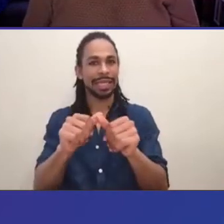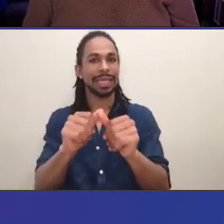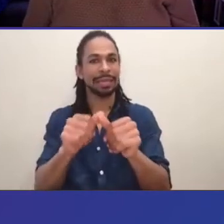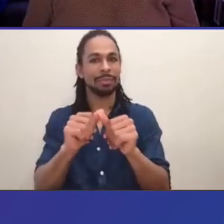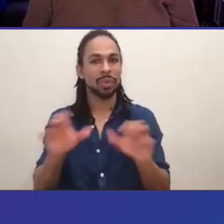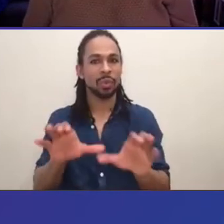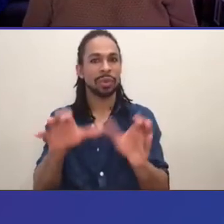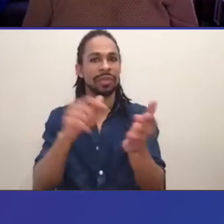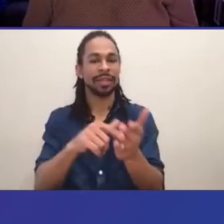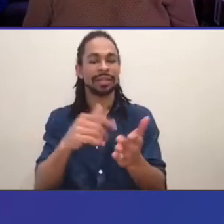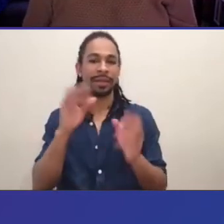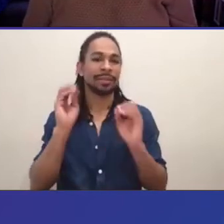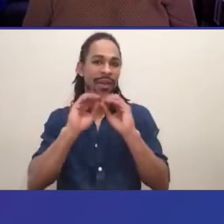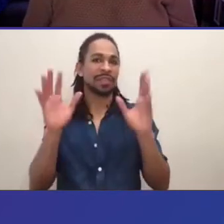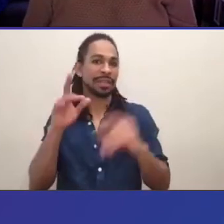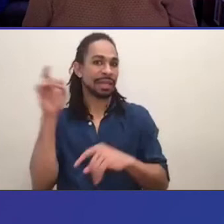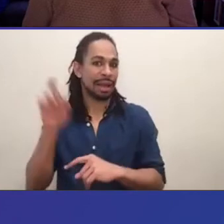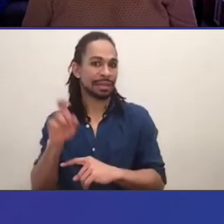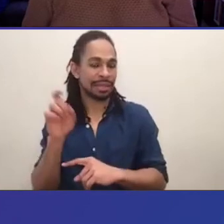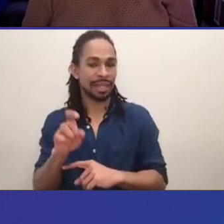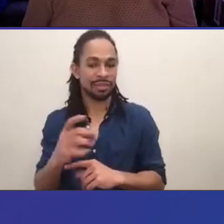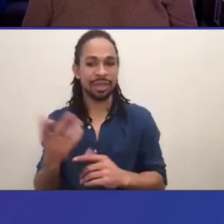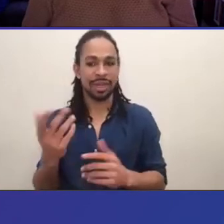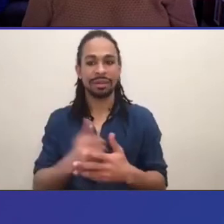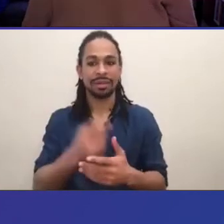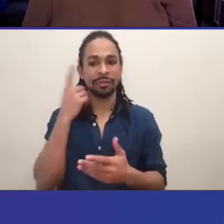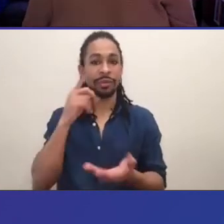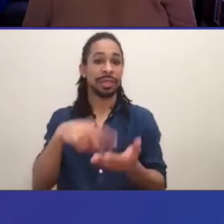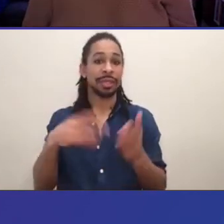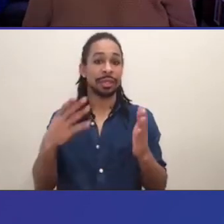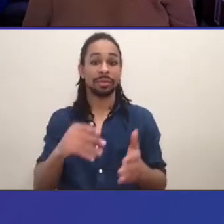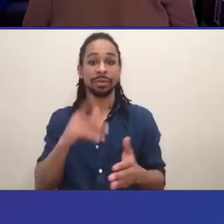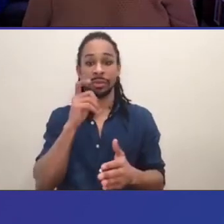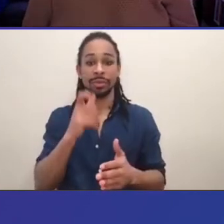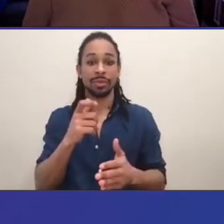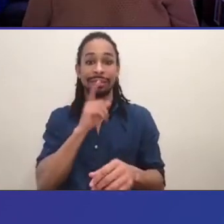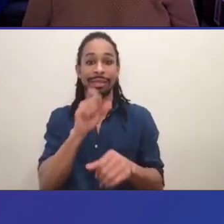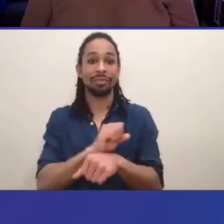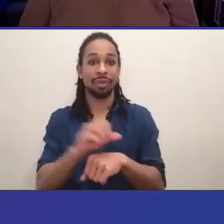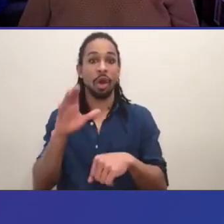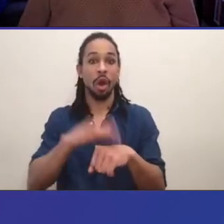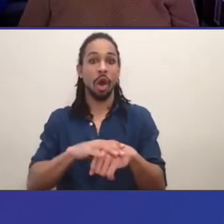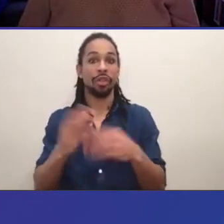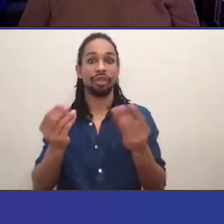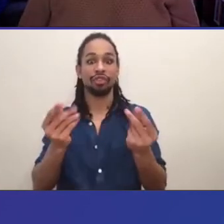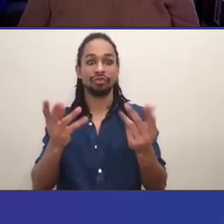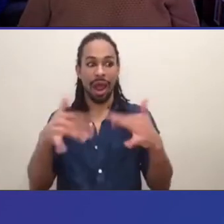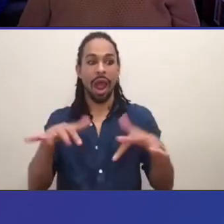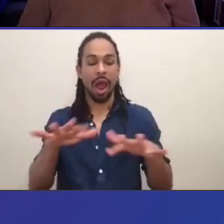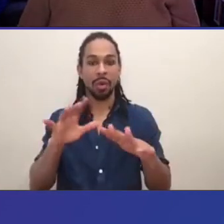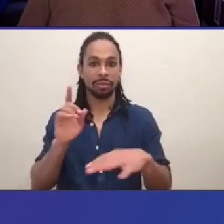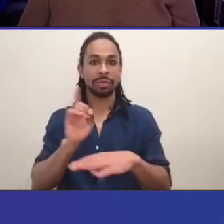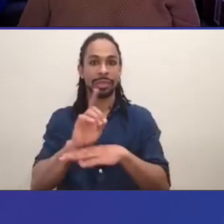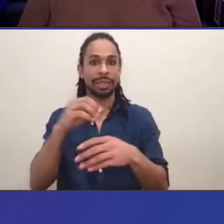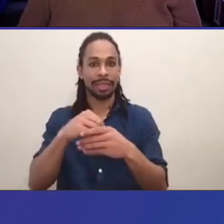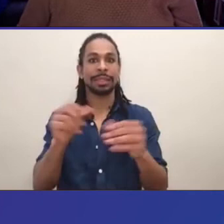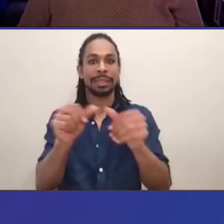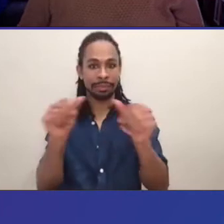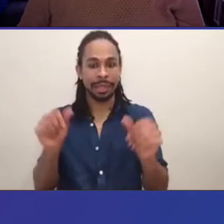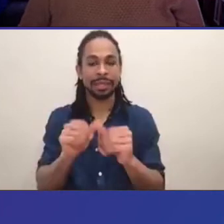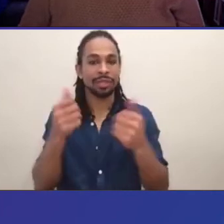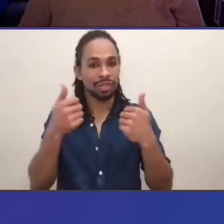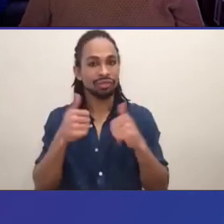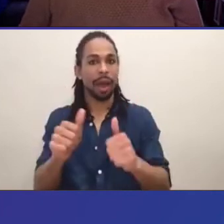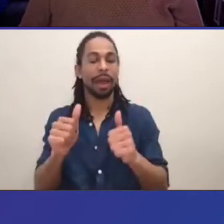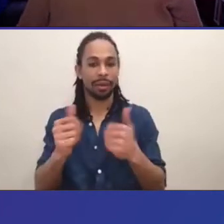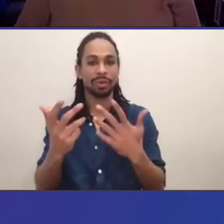necessary for the dancers who are literally on the ground in spaces trying to train and